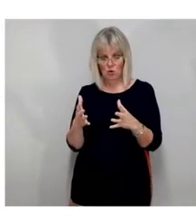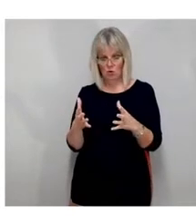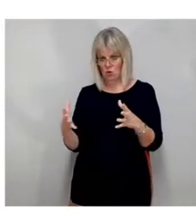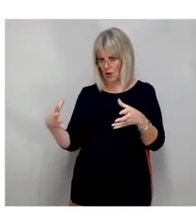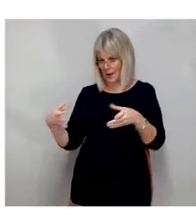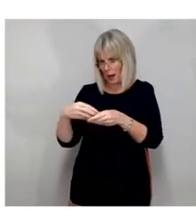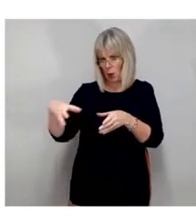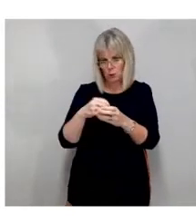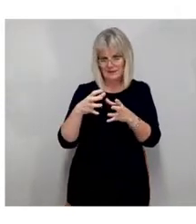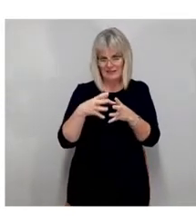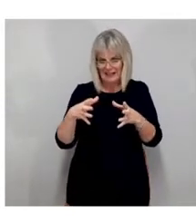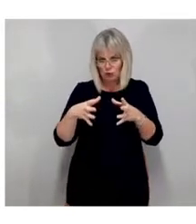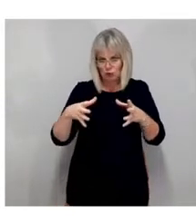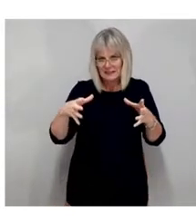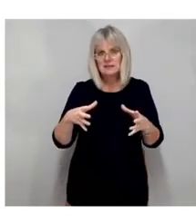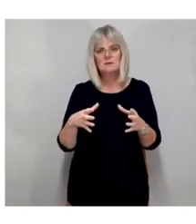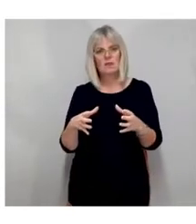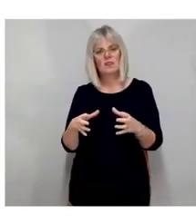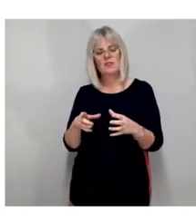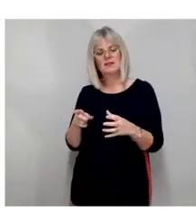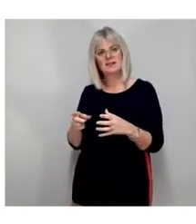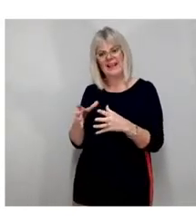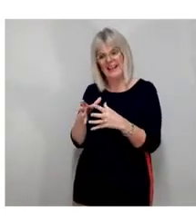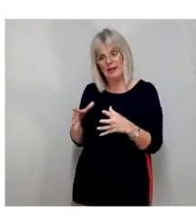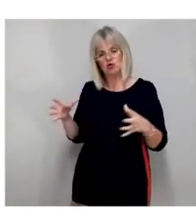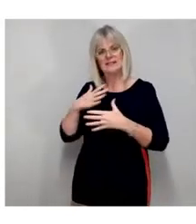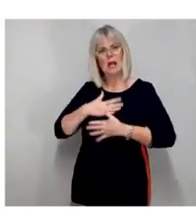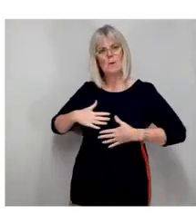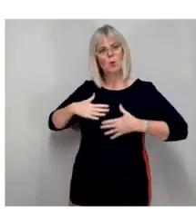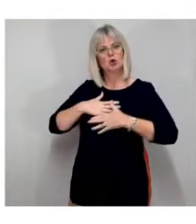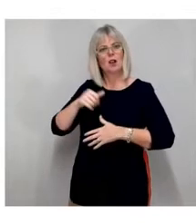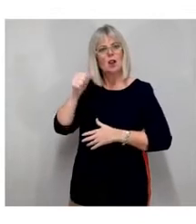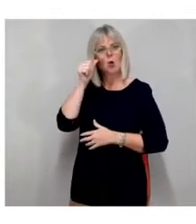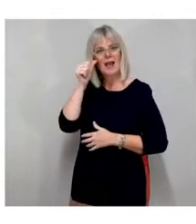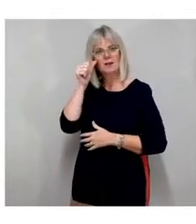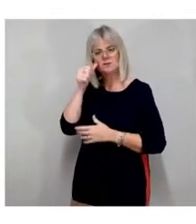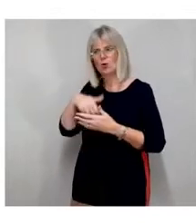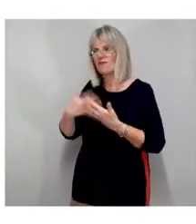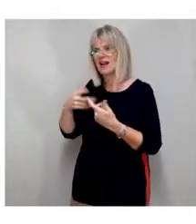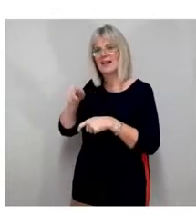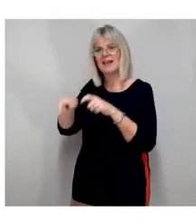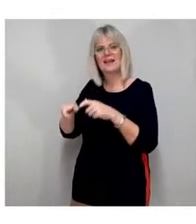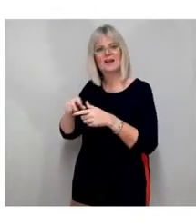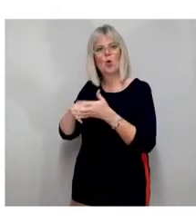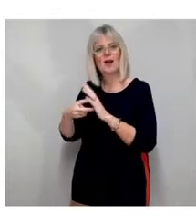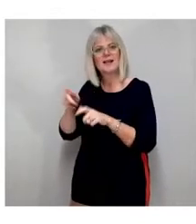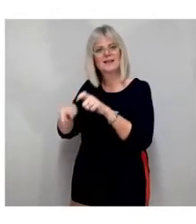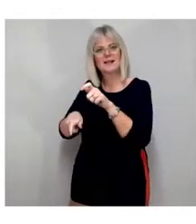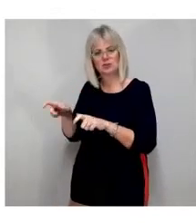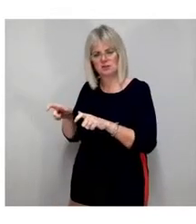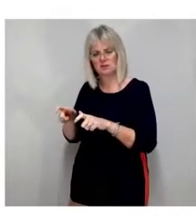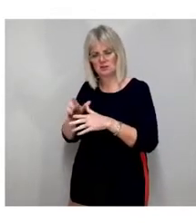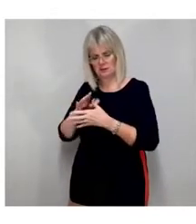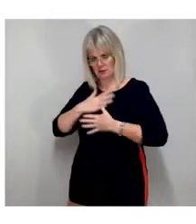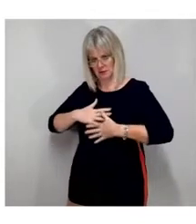we increase the emotional awareness of an organization, the more easier it is for everyone to bring the best selves to